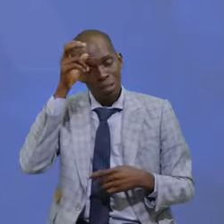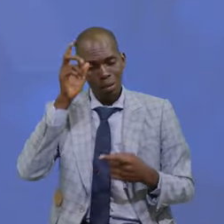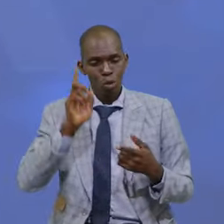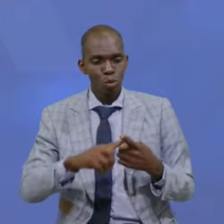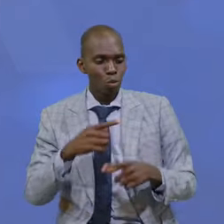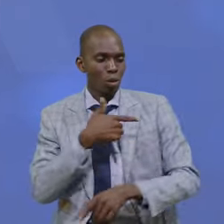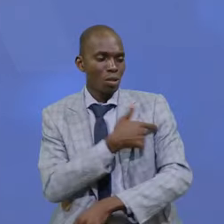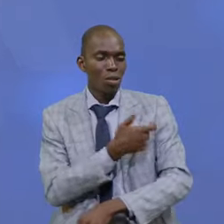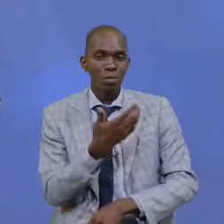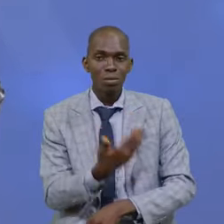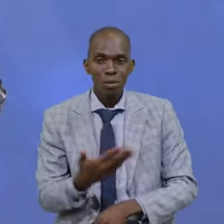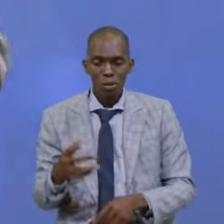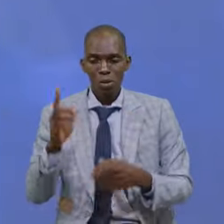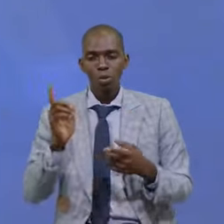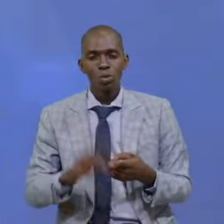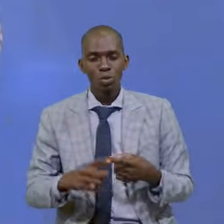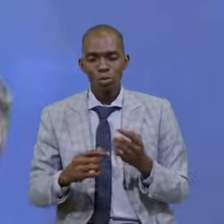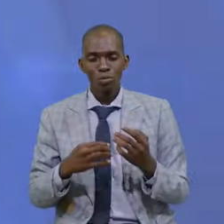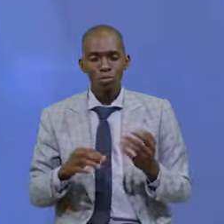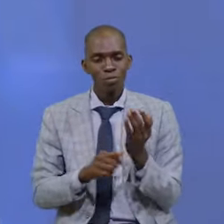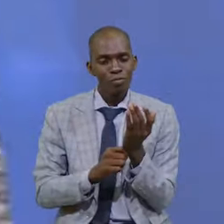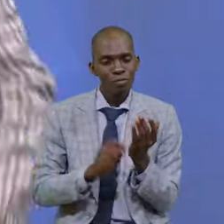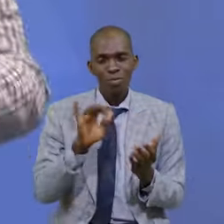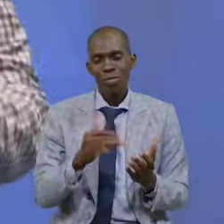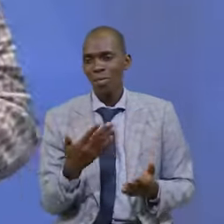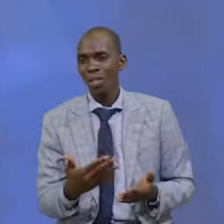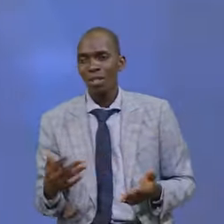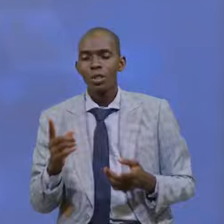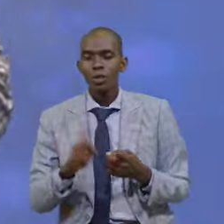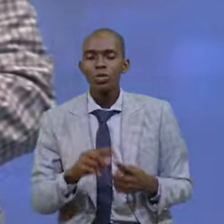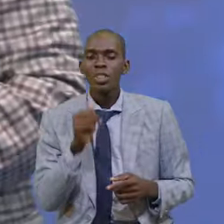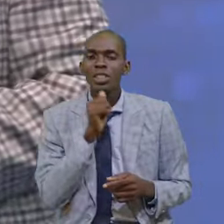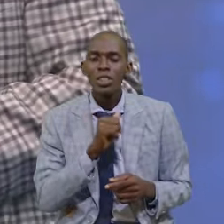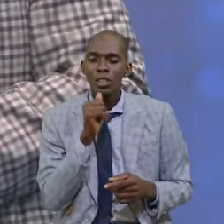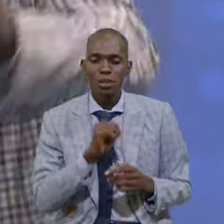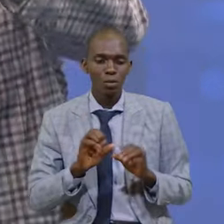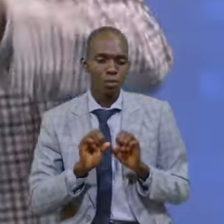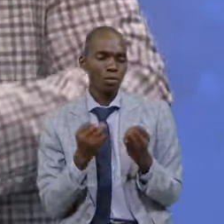substance, to sensuality, to secret society.